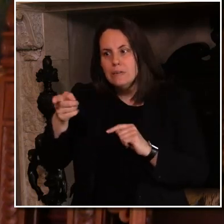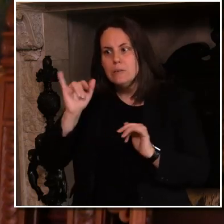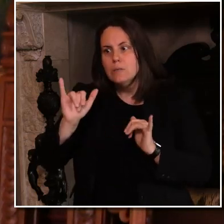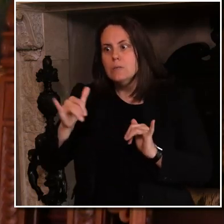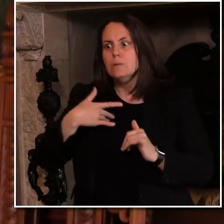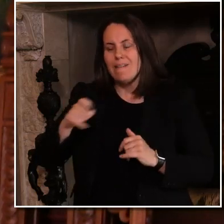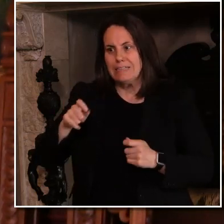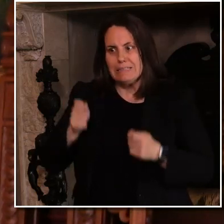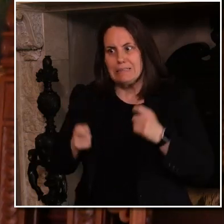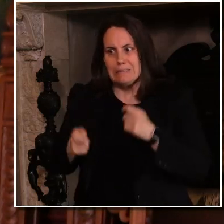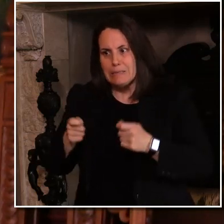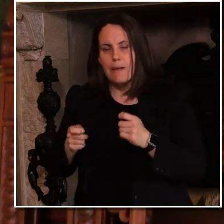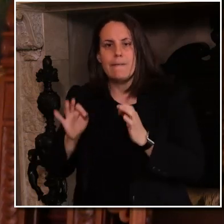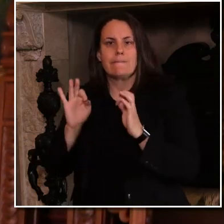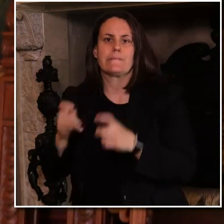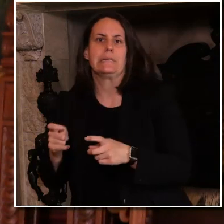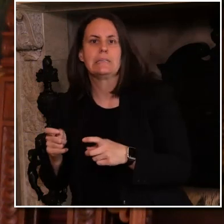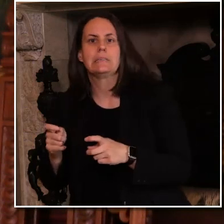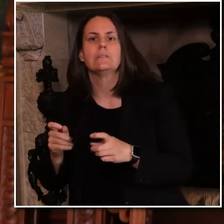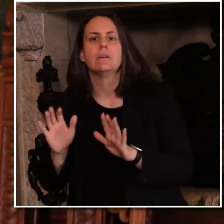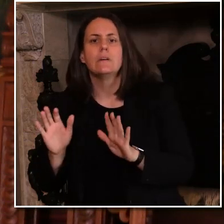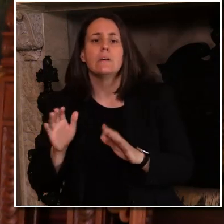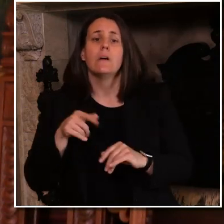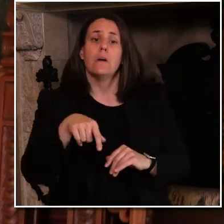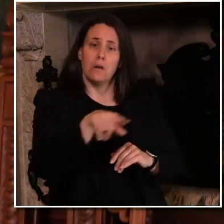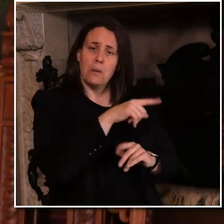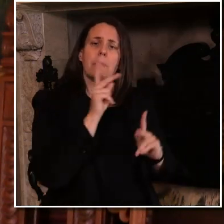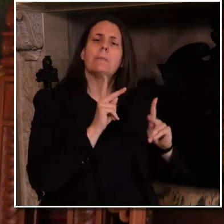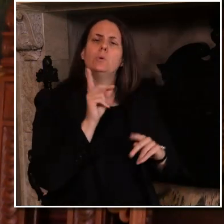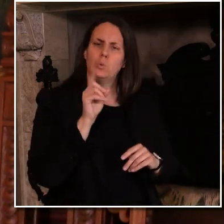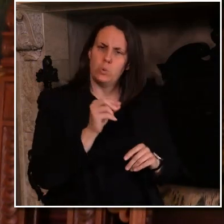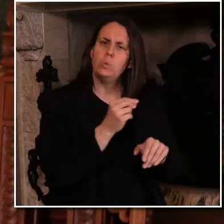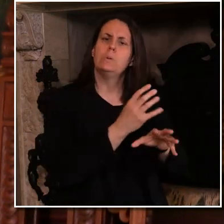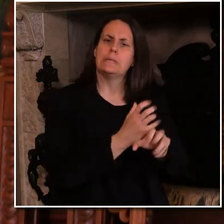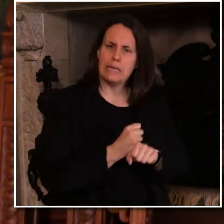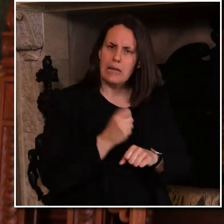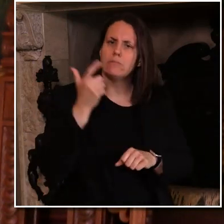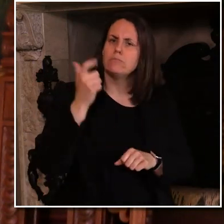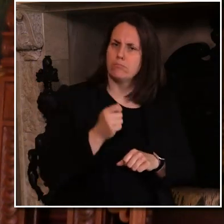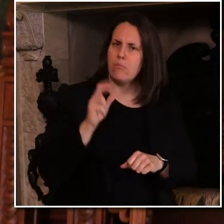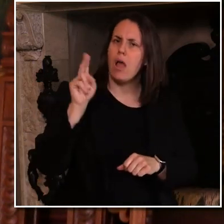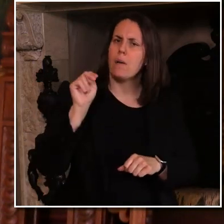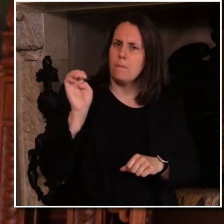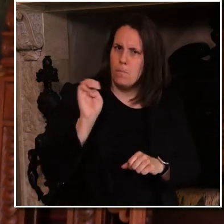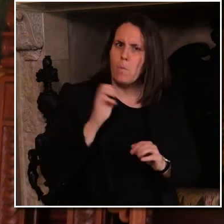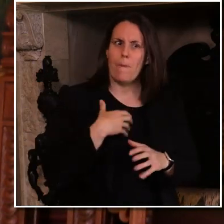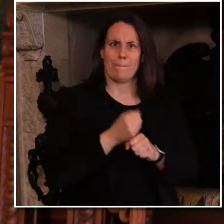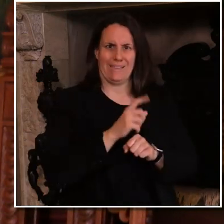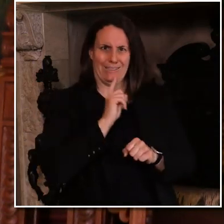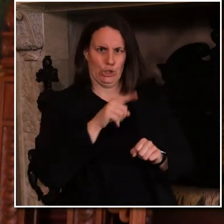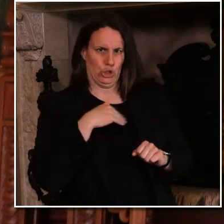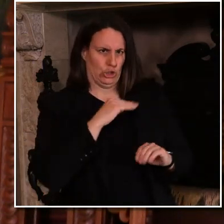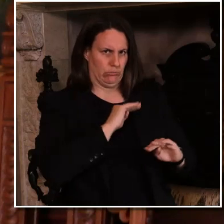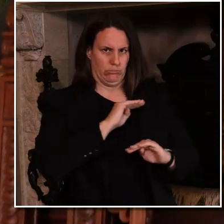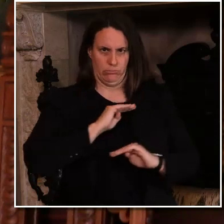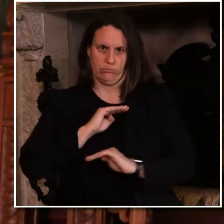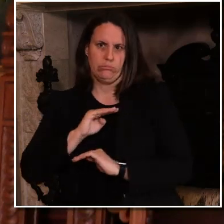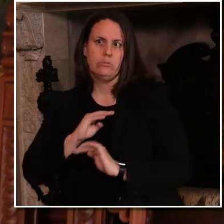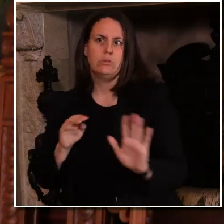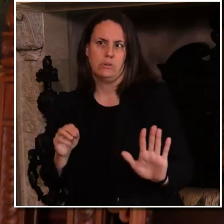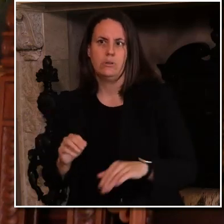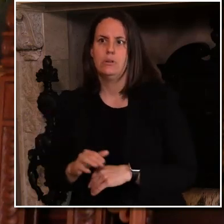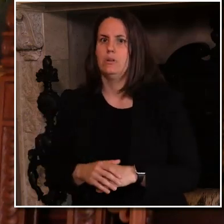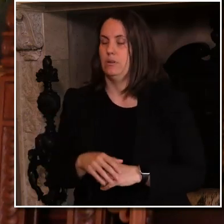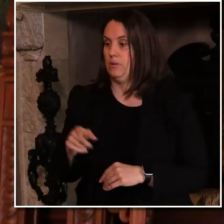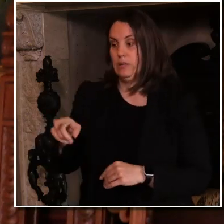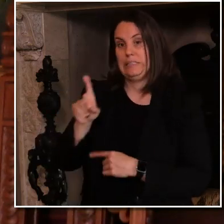get through and is able to get their unemployment check, insurance check, their DWD is working around the clock to make sure